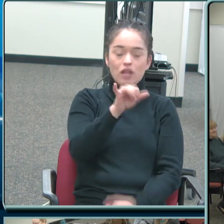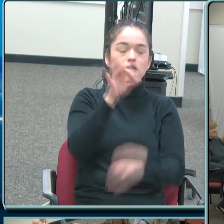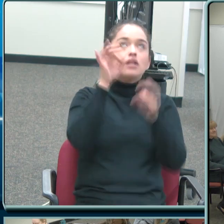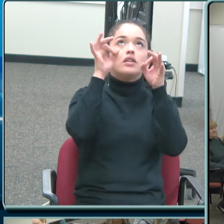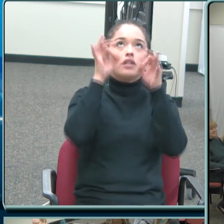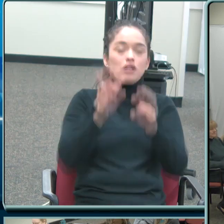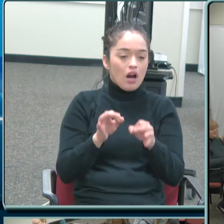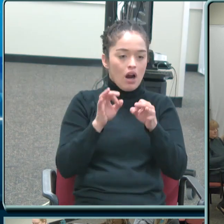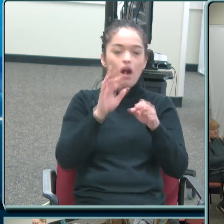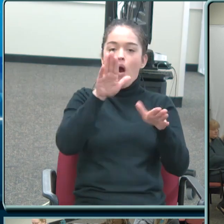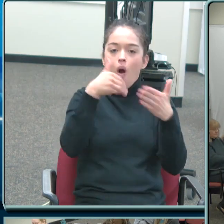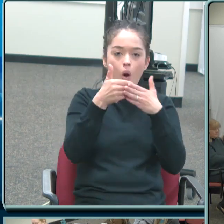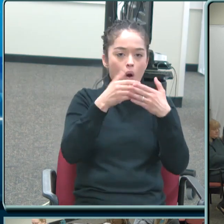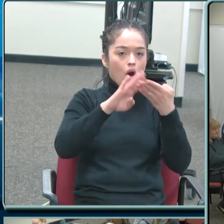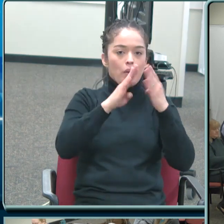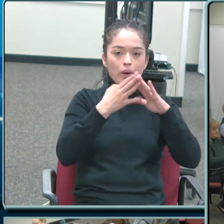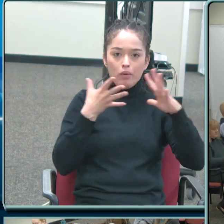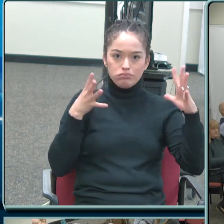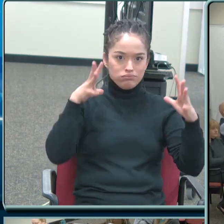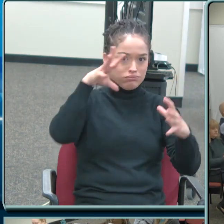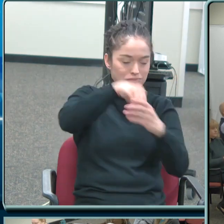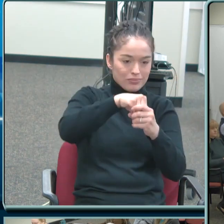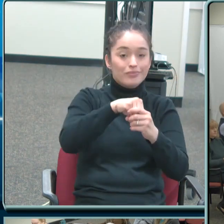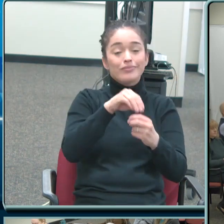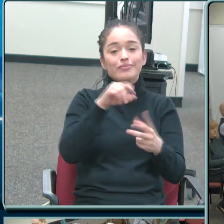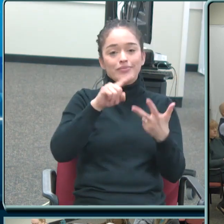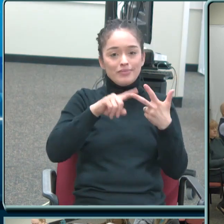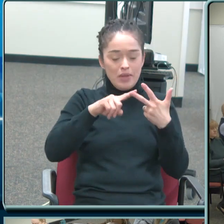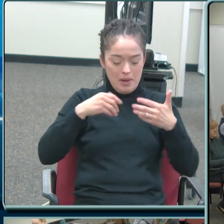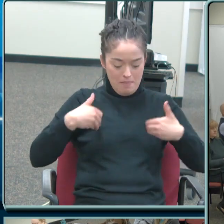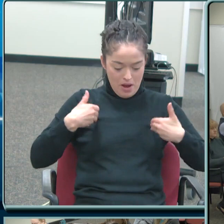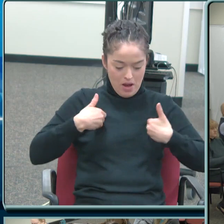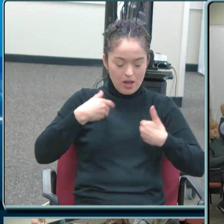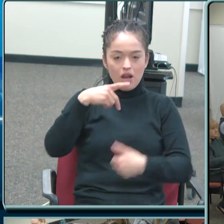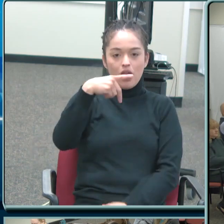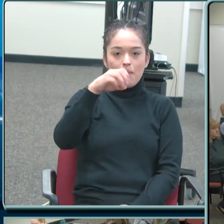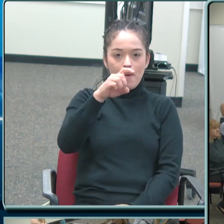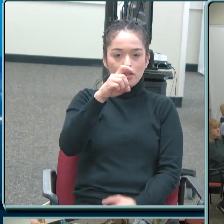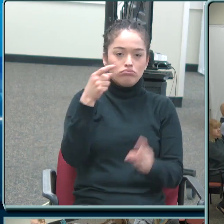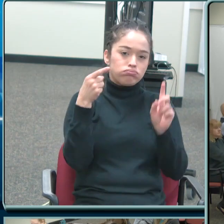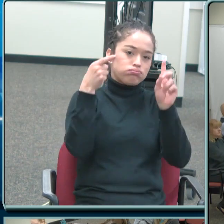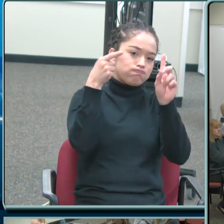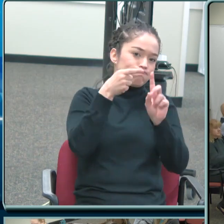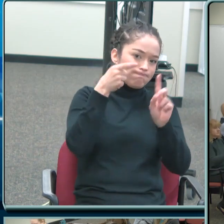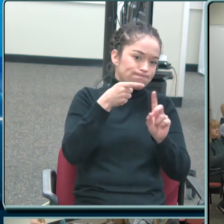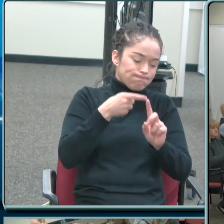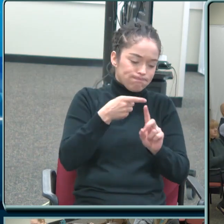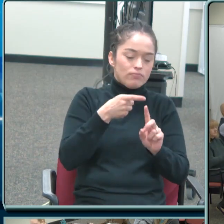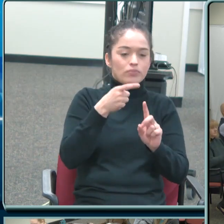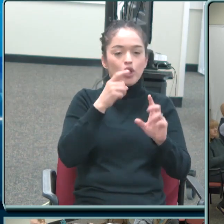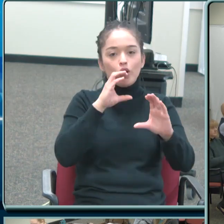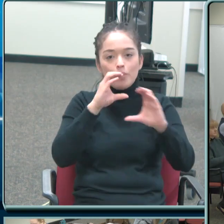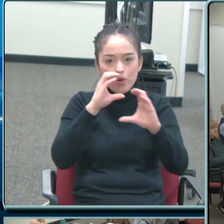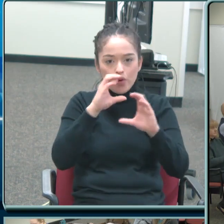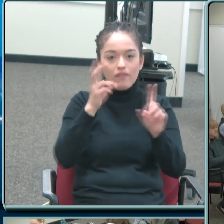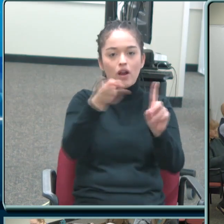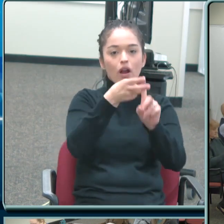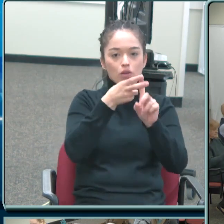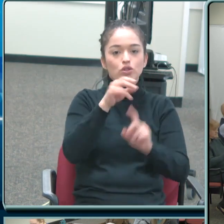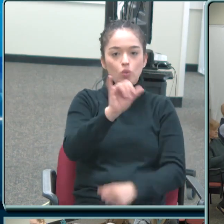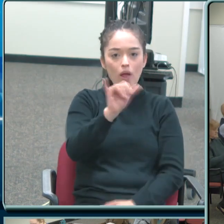whole community approach there, and monkeypox with partners for targeted communication and outreach as well. Next